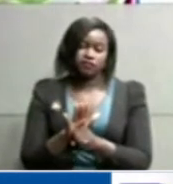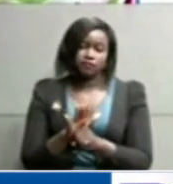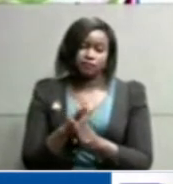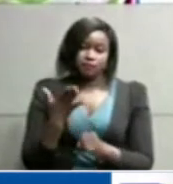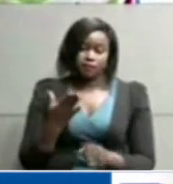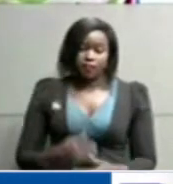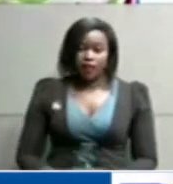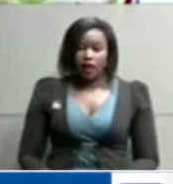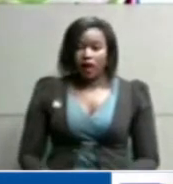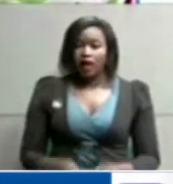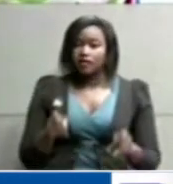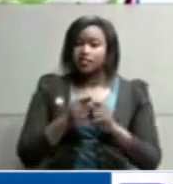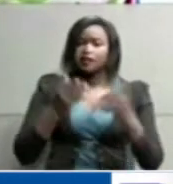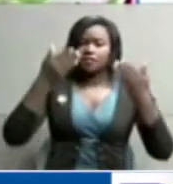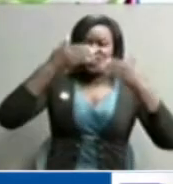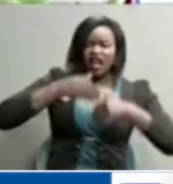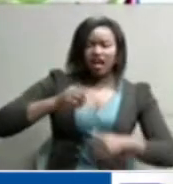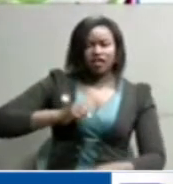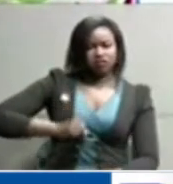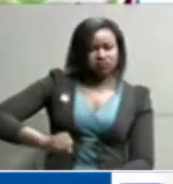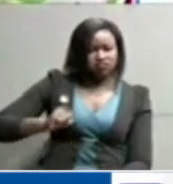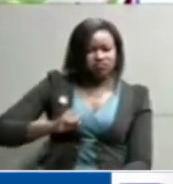Then nightclubs and bars.